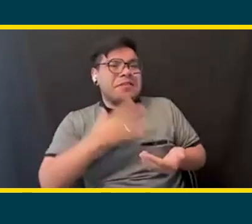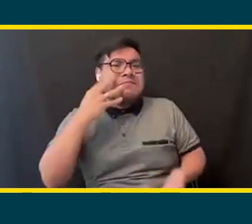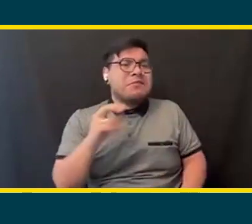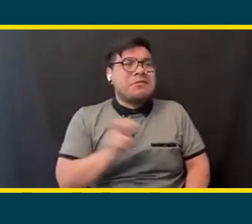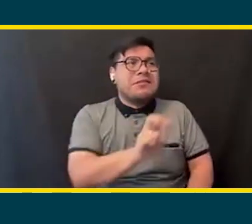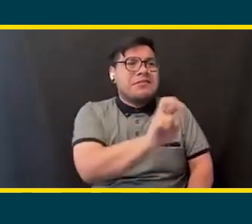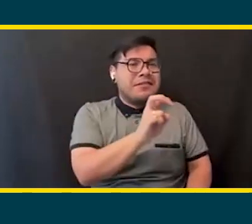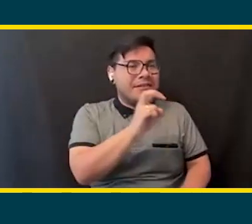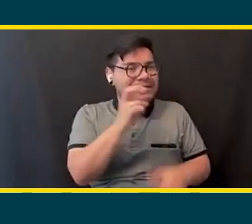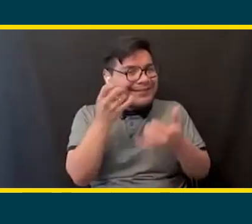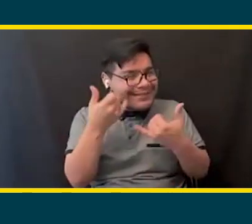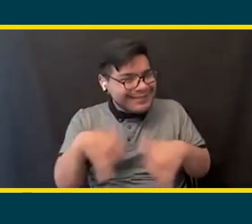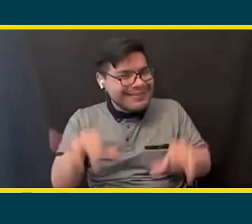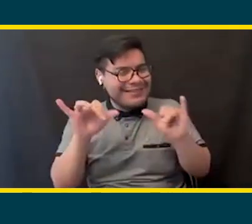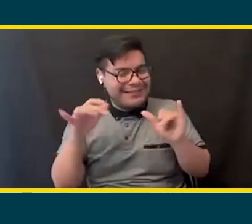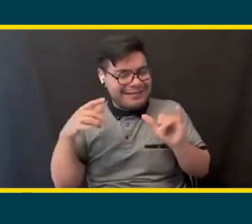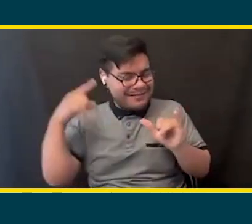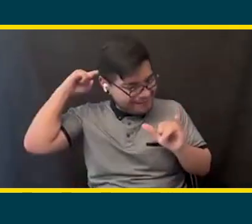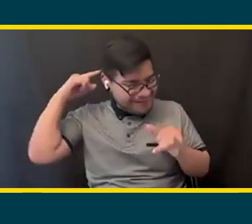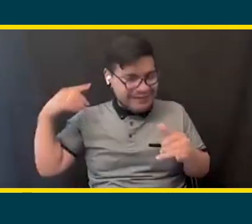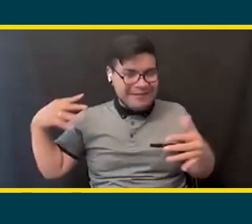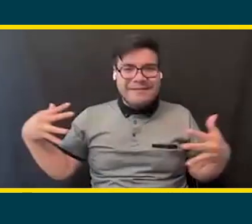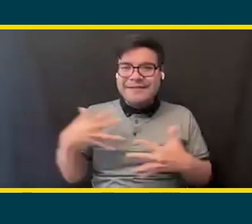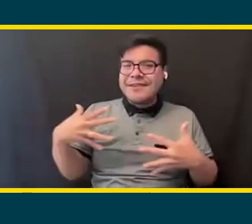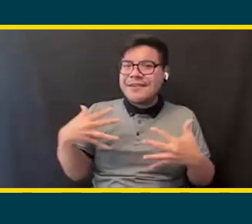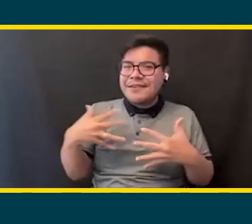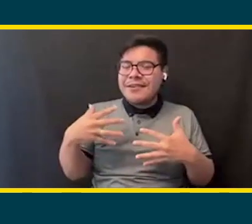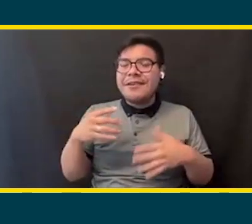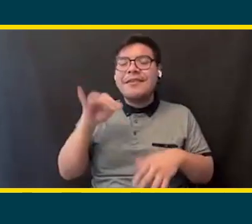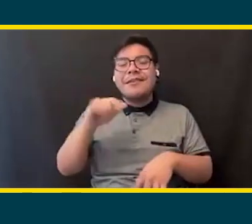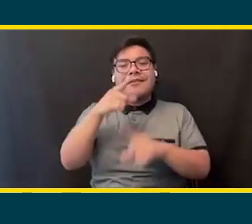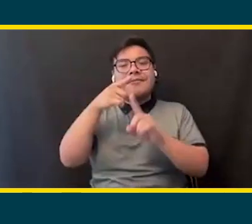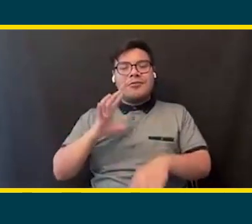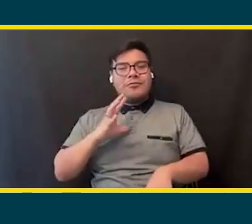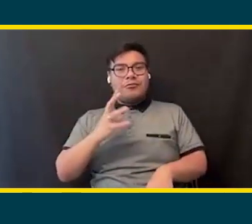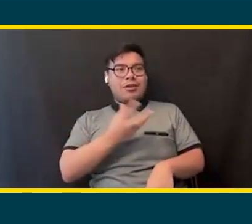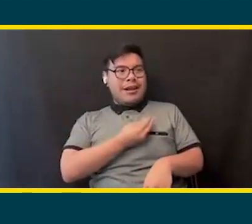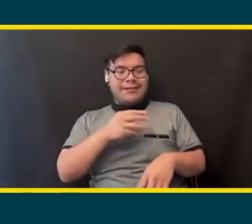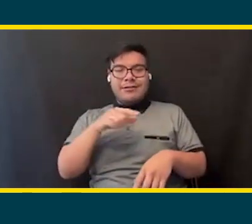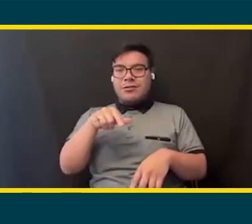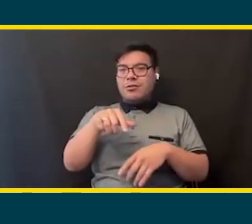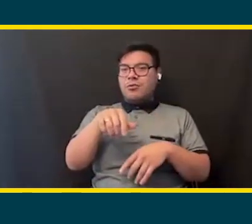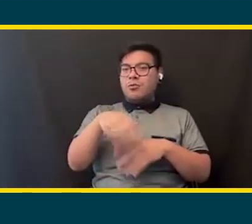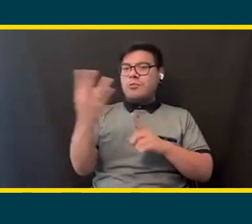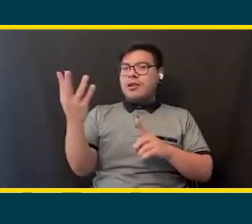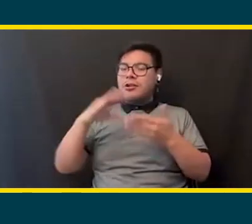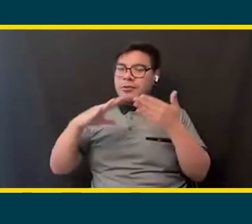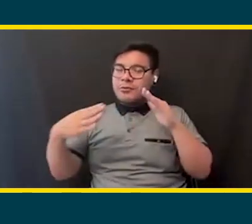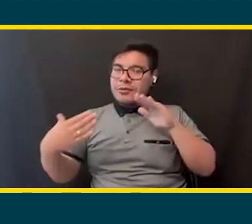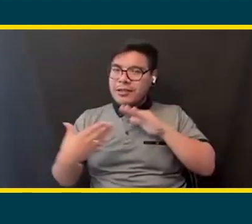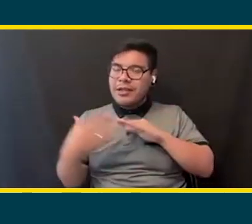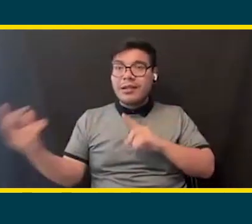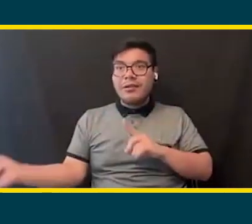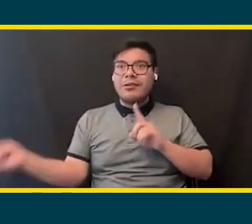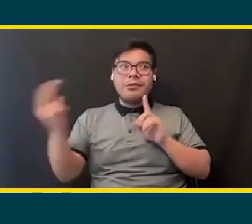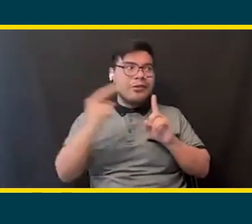it still is terrifying. And I think that's the point of having trans and queer community, is then you look over here and they're like, yes,